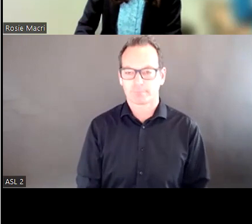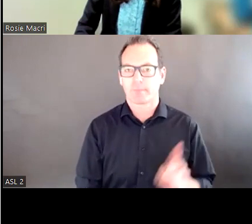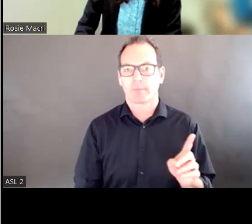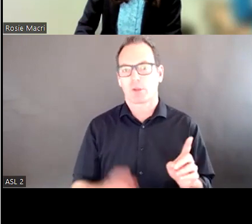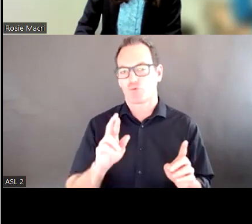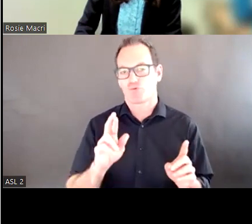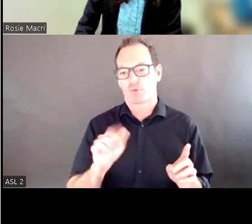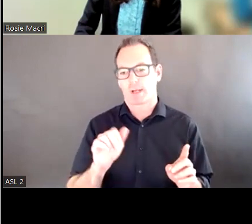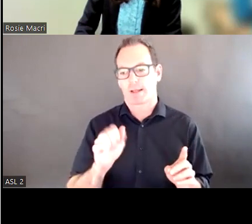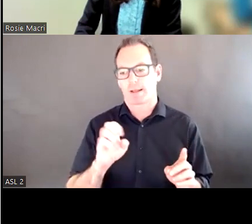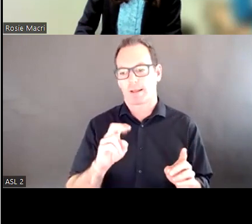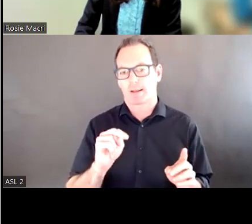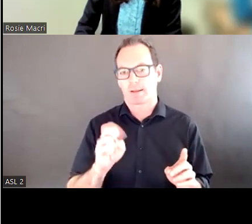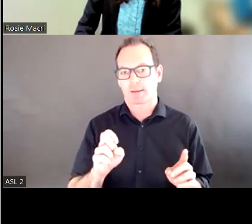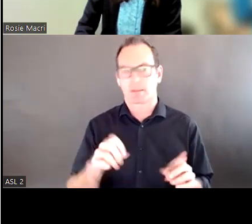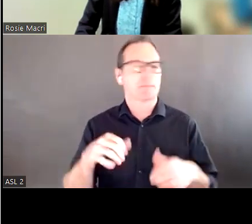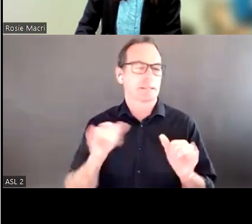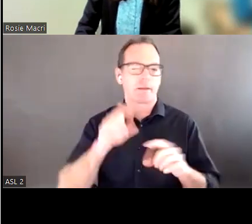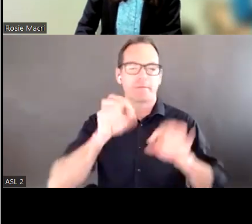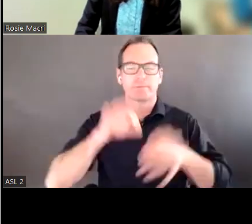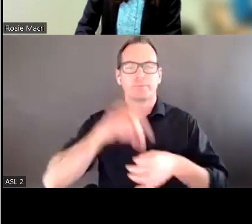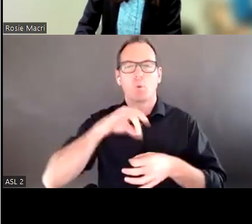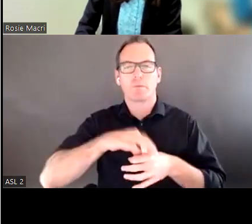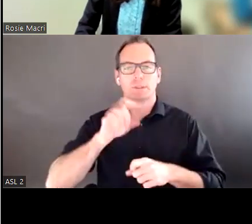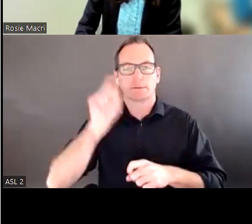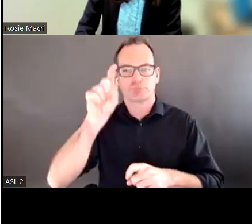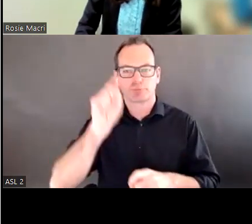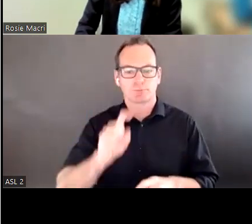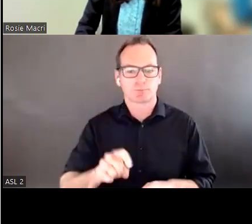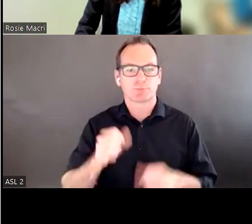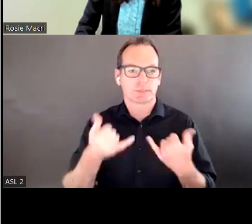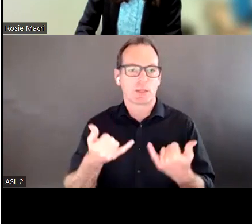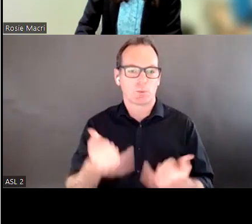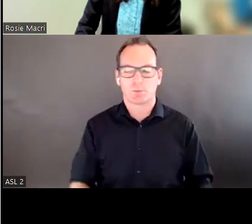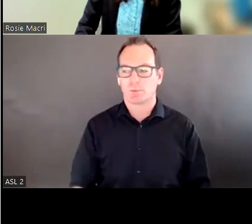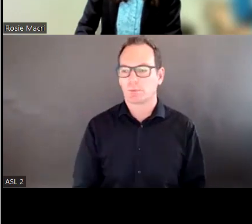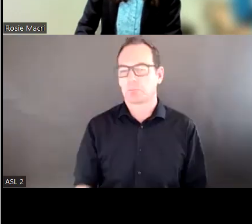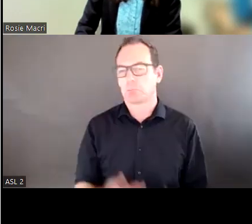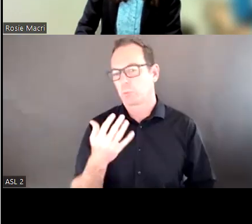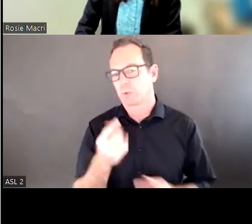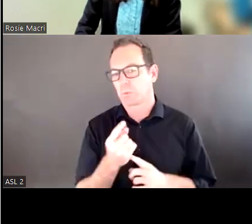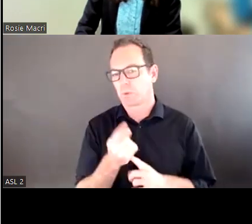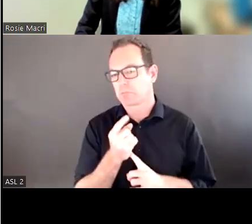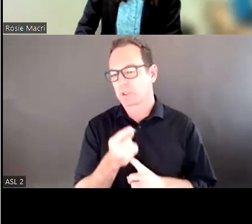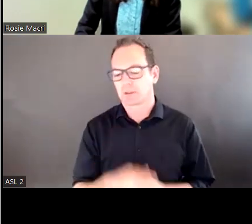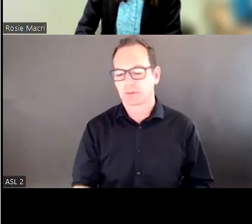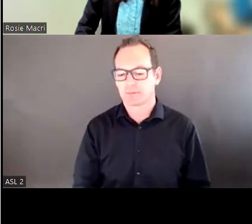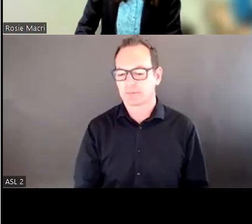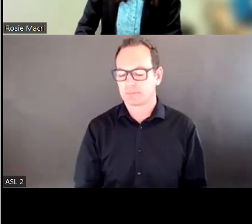just about a quarter of the people are still voting. Okay, great. For the session, so we'll just give it a couple more minutes.